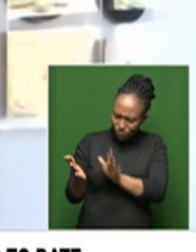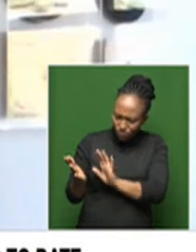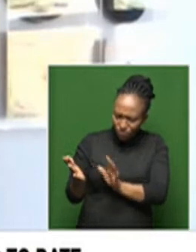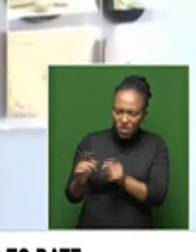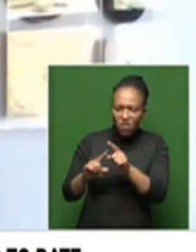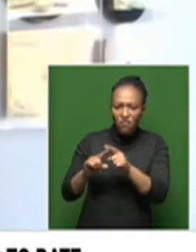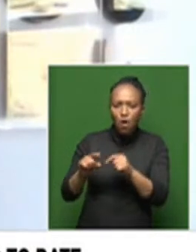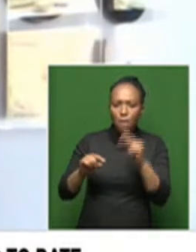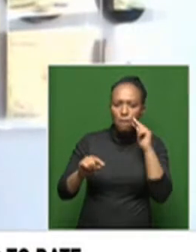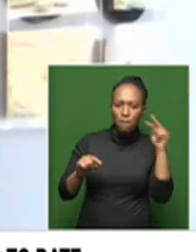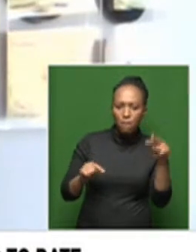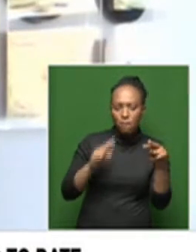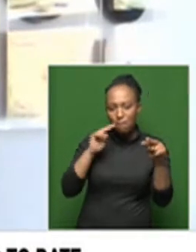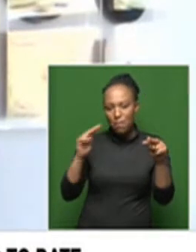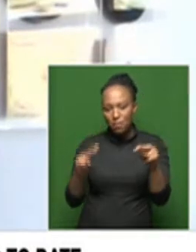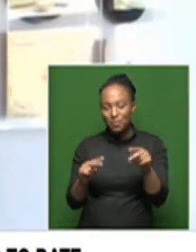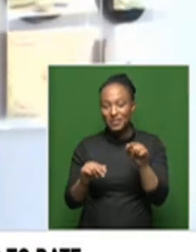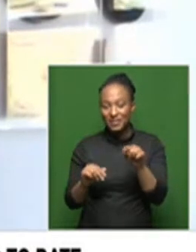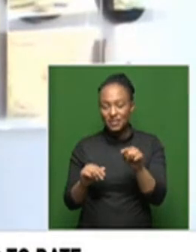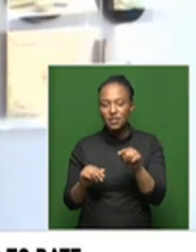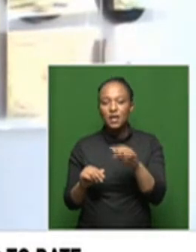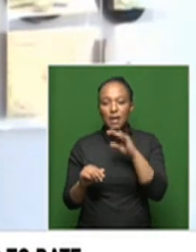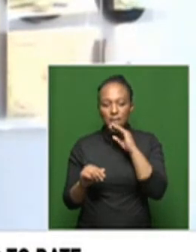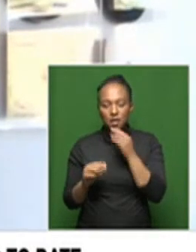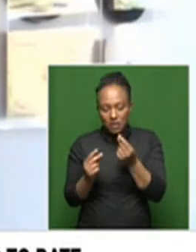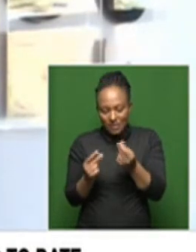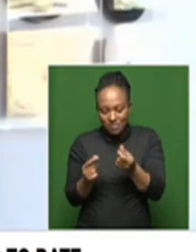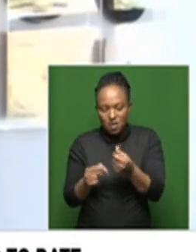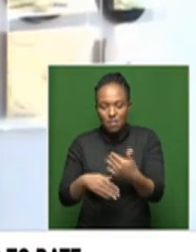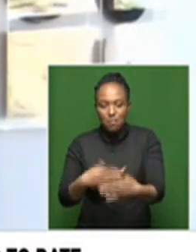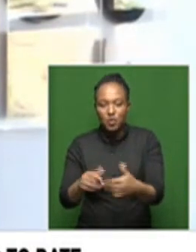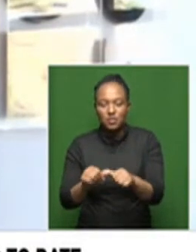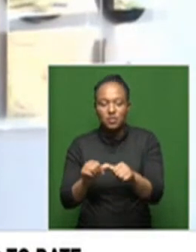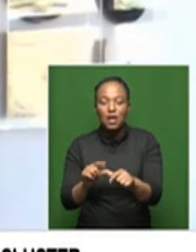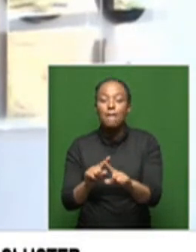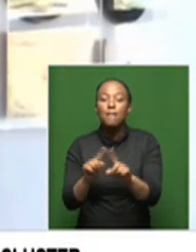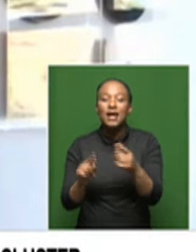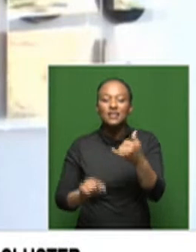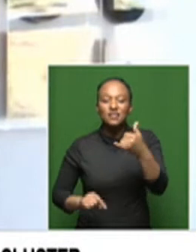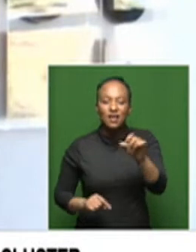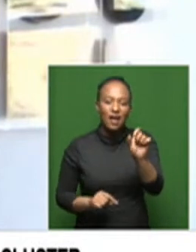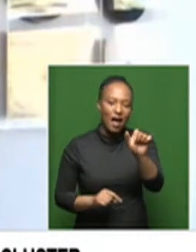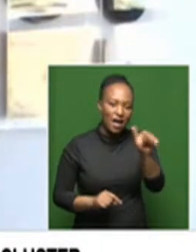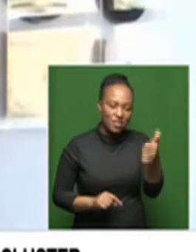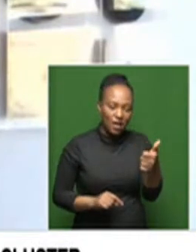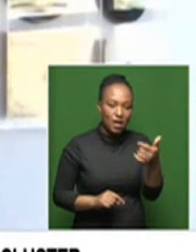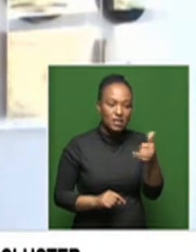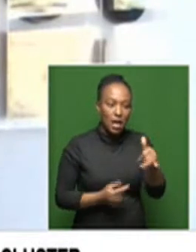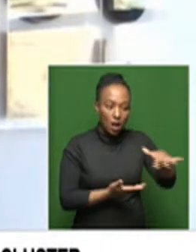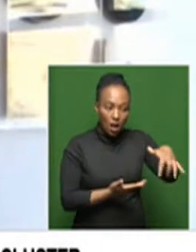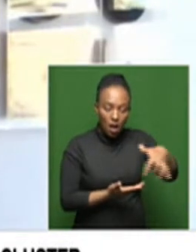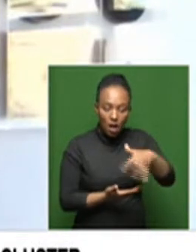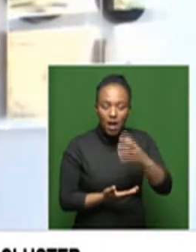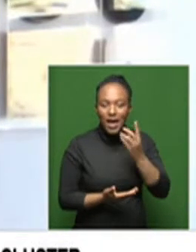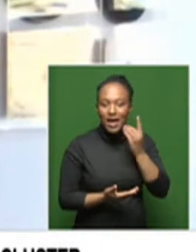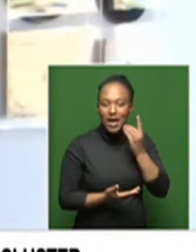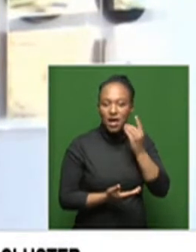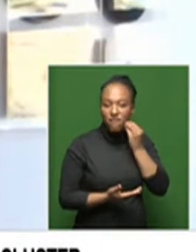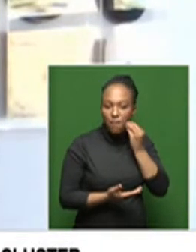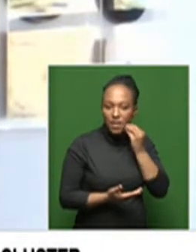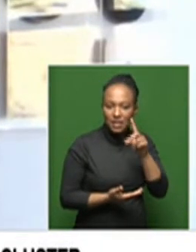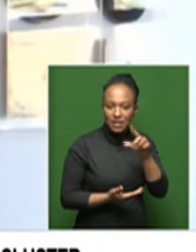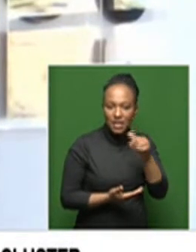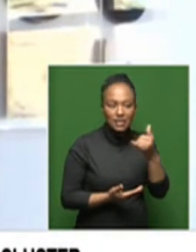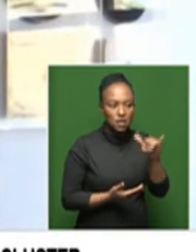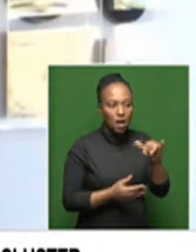perspectives. That really speeds the process up. They are still submitting some of that data, so we don't have all the